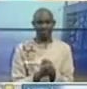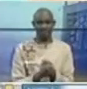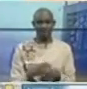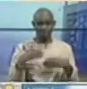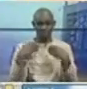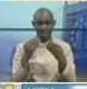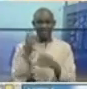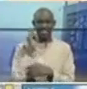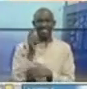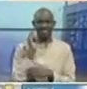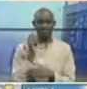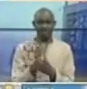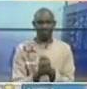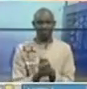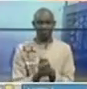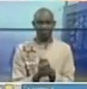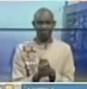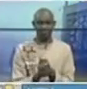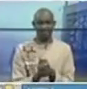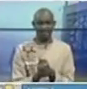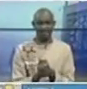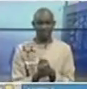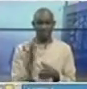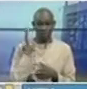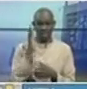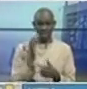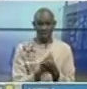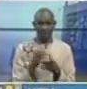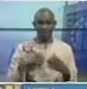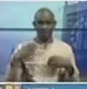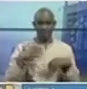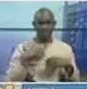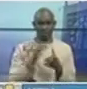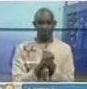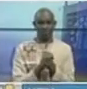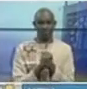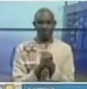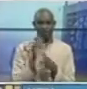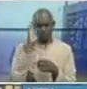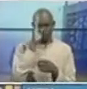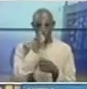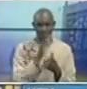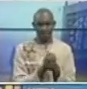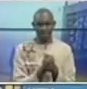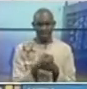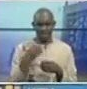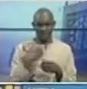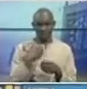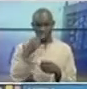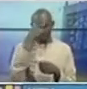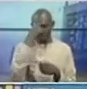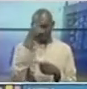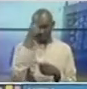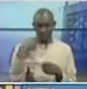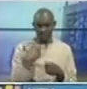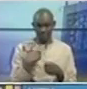give testimony to the will of the people of Bungoma. Wetangula is vying for the seat he